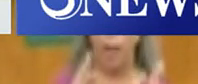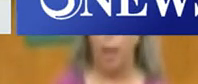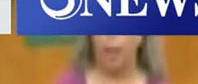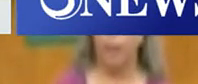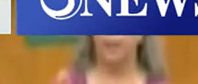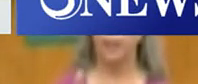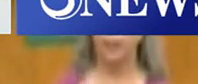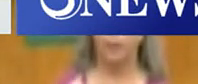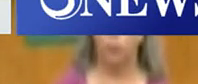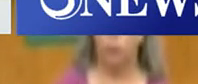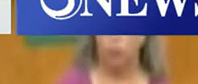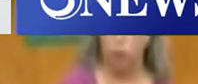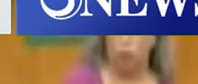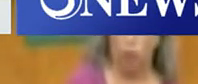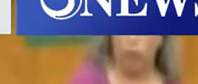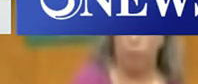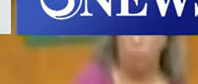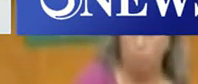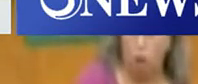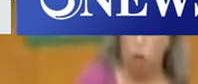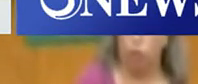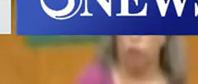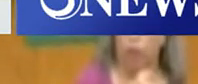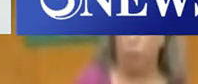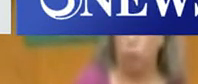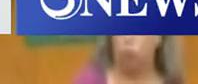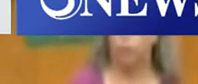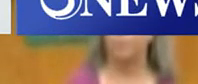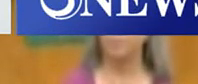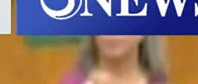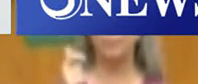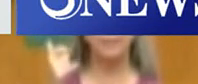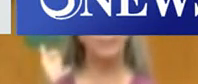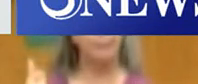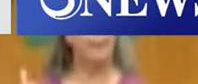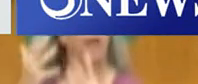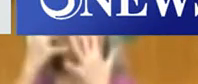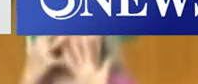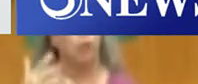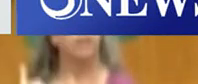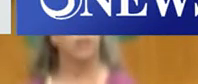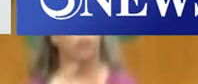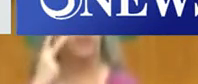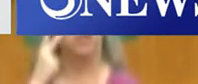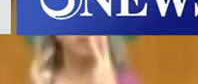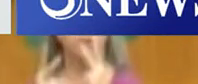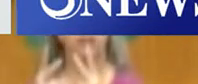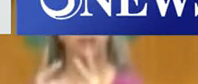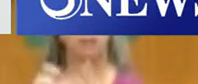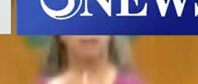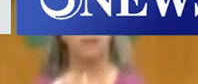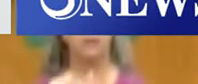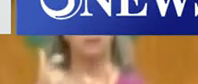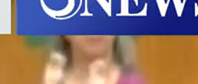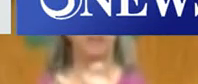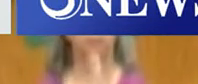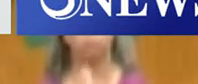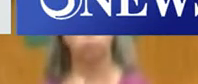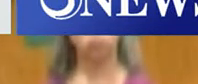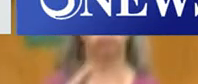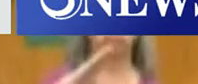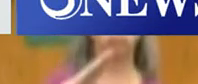in March, April, and now, unfortunately, we're seeing a tremendous surge that